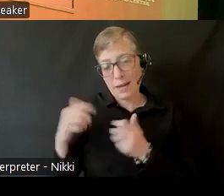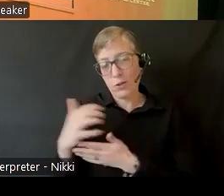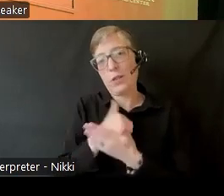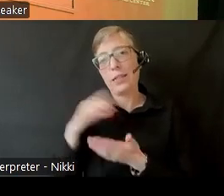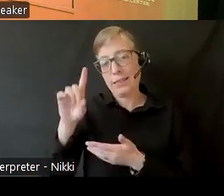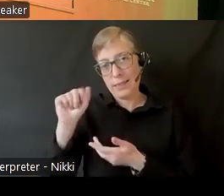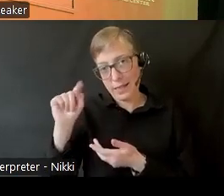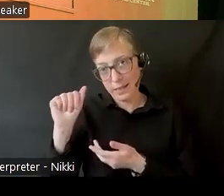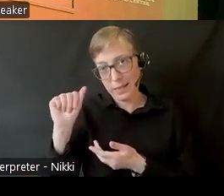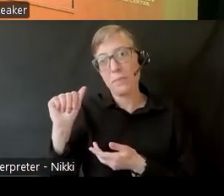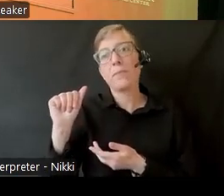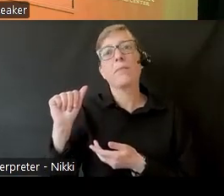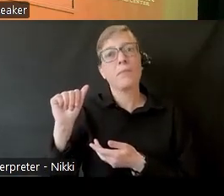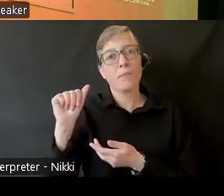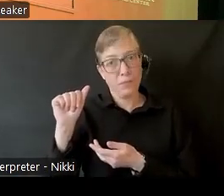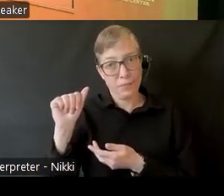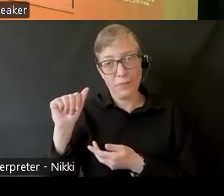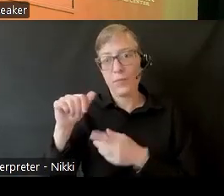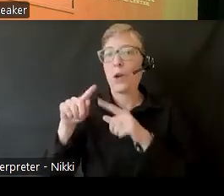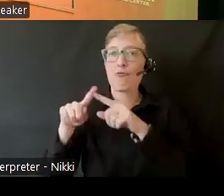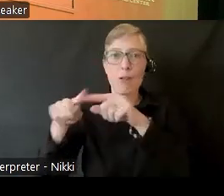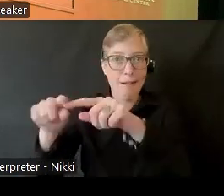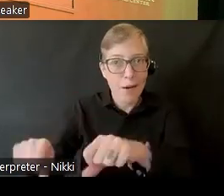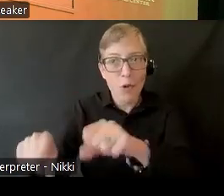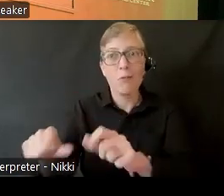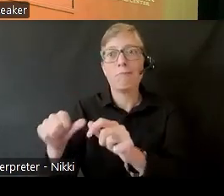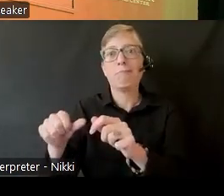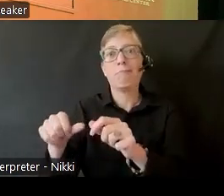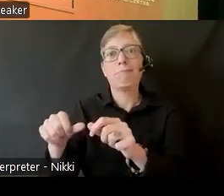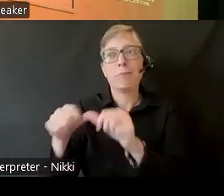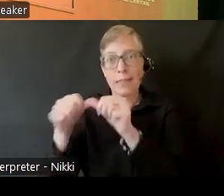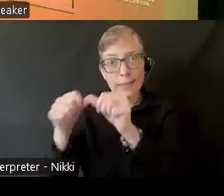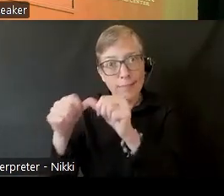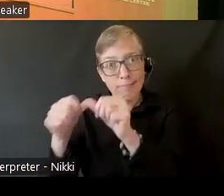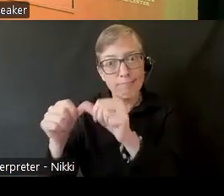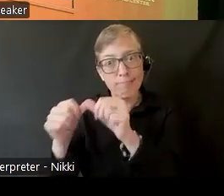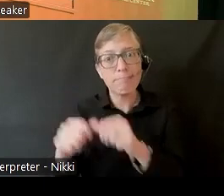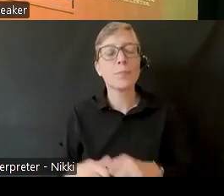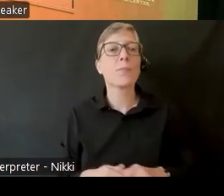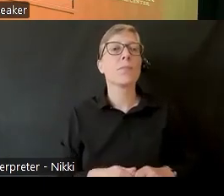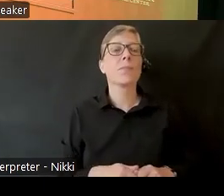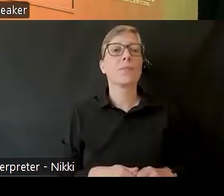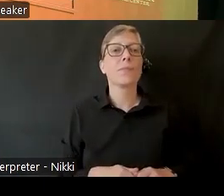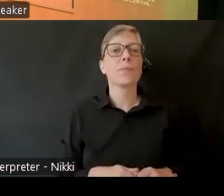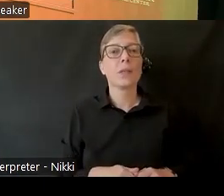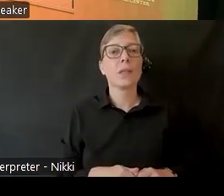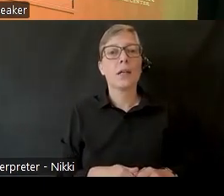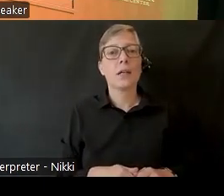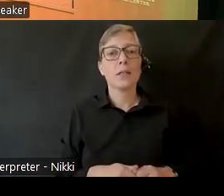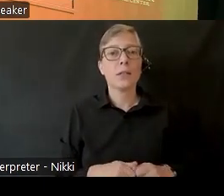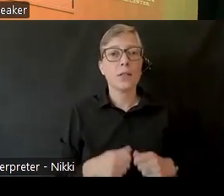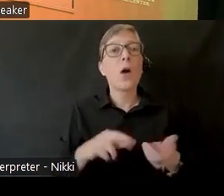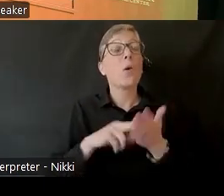data in a reliable and consistent way, right? So it starts with the assumption that there are meaningful,